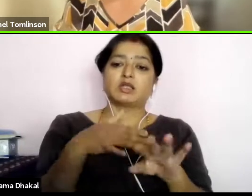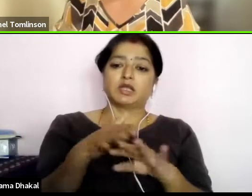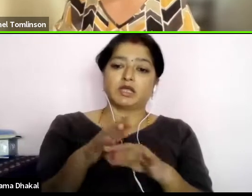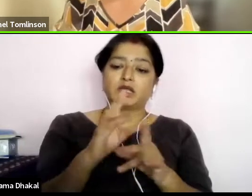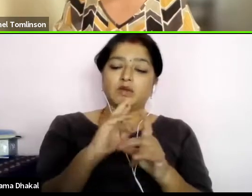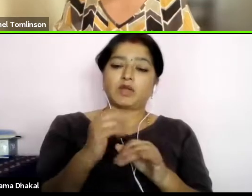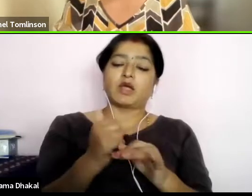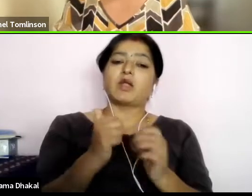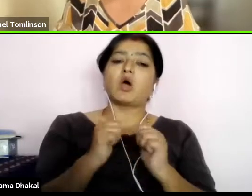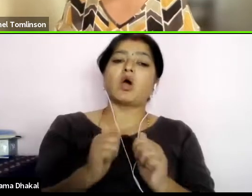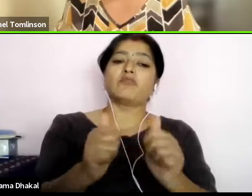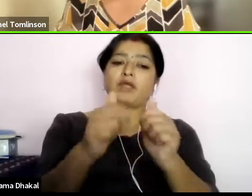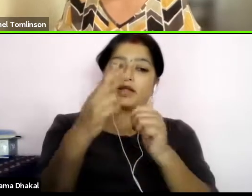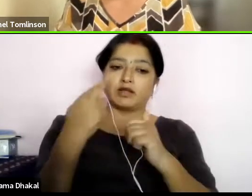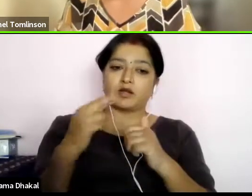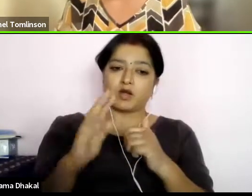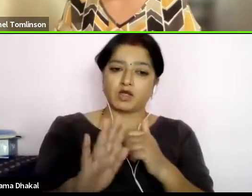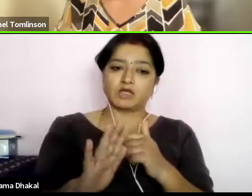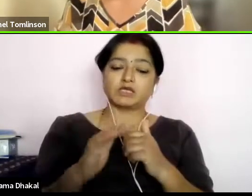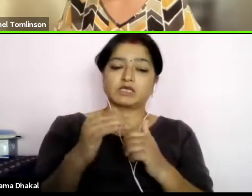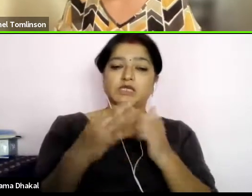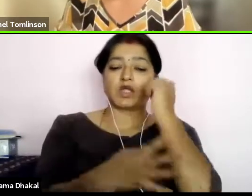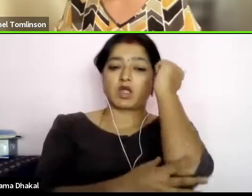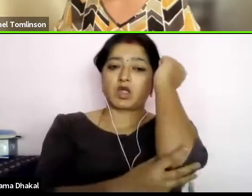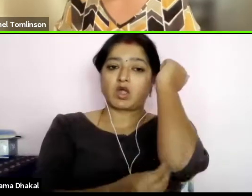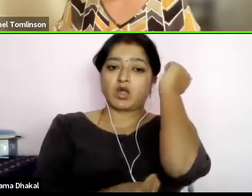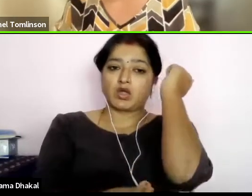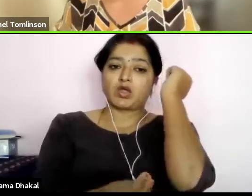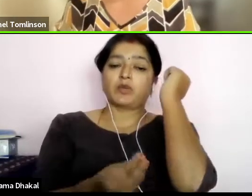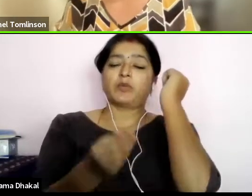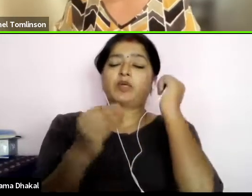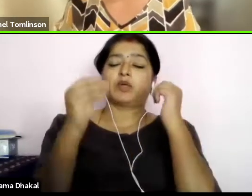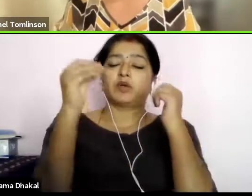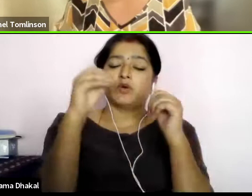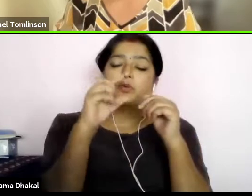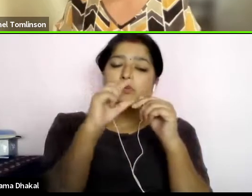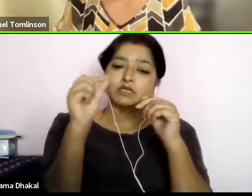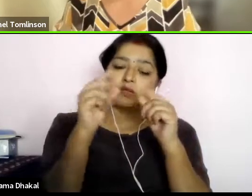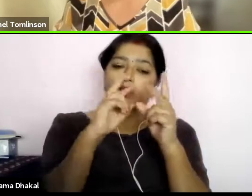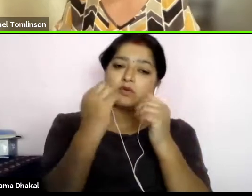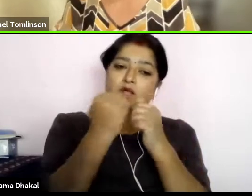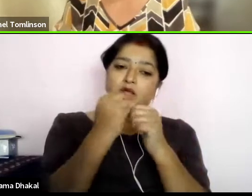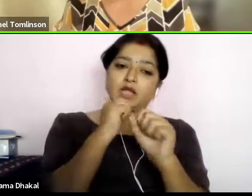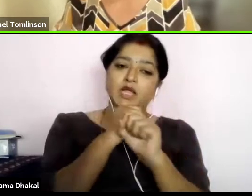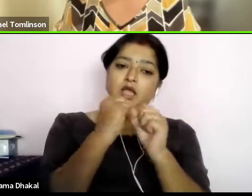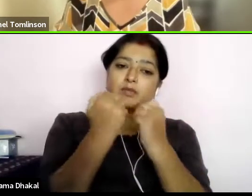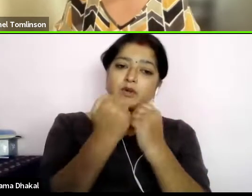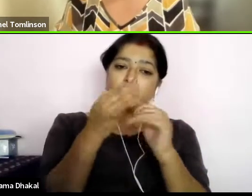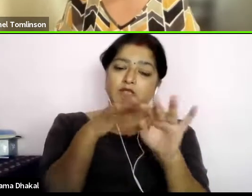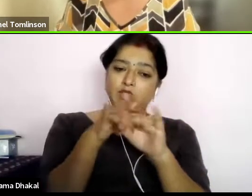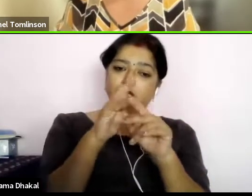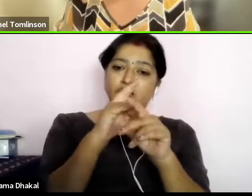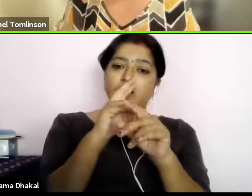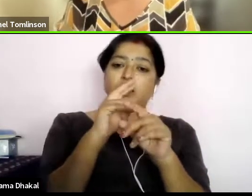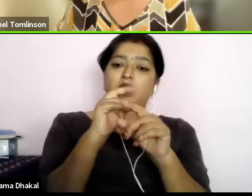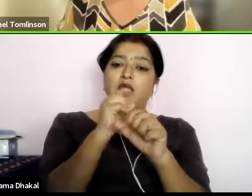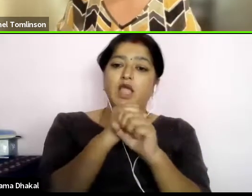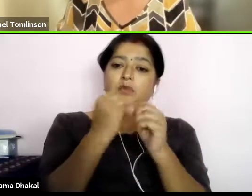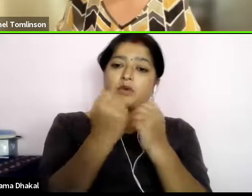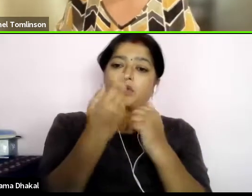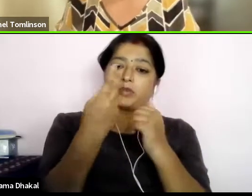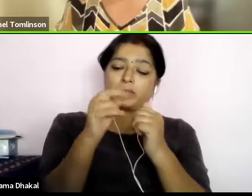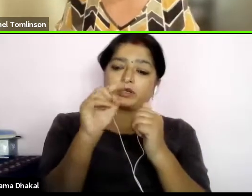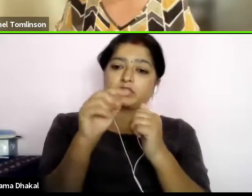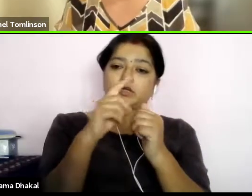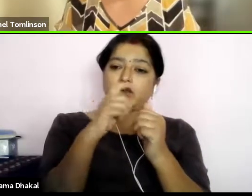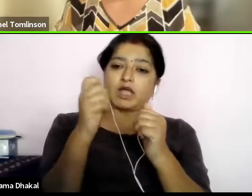the literate readers, those I know are particularly important given some of the underlying problems that we already see. So yes, there's climate change